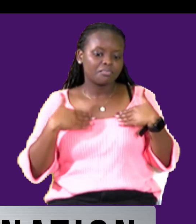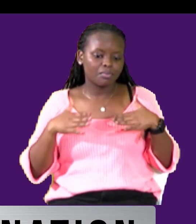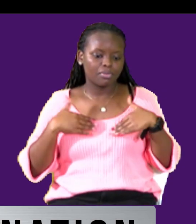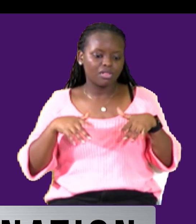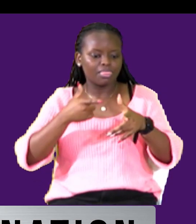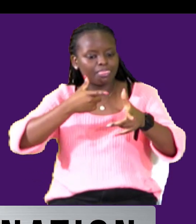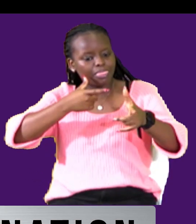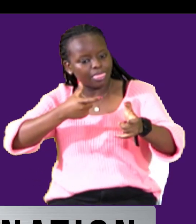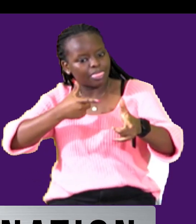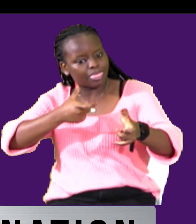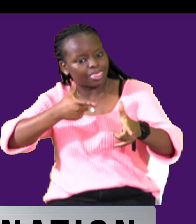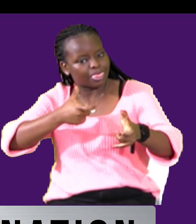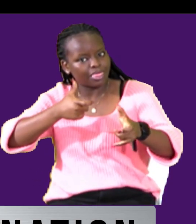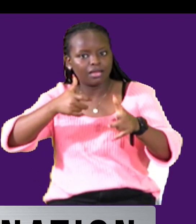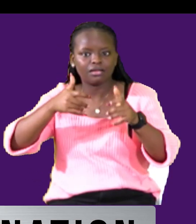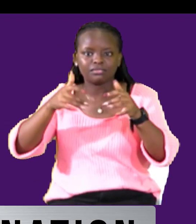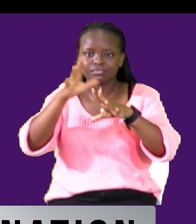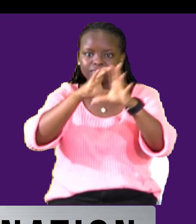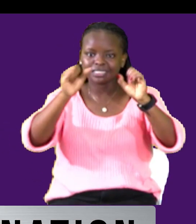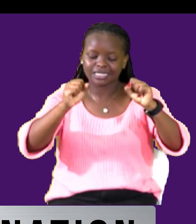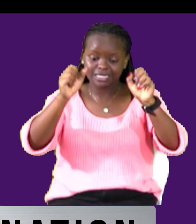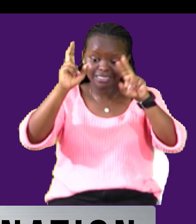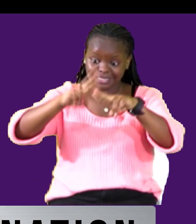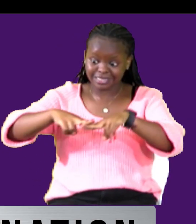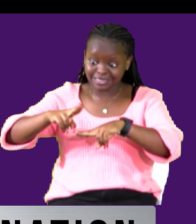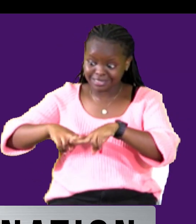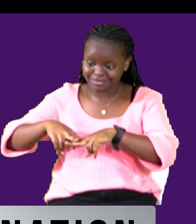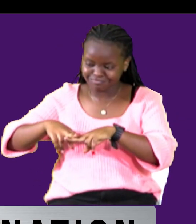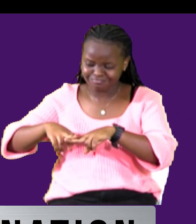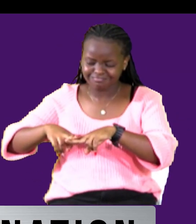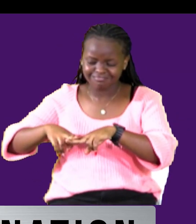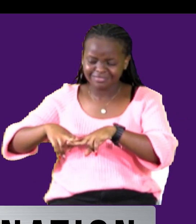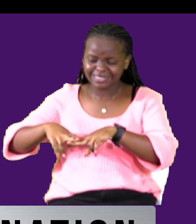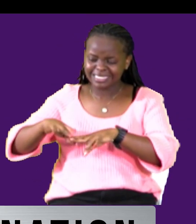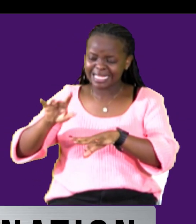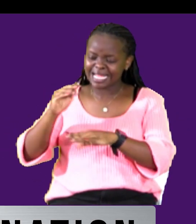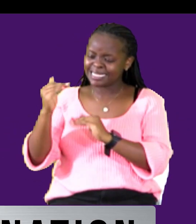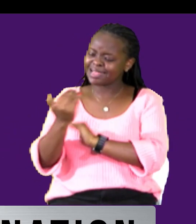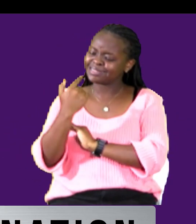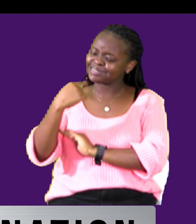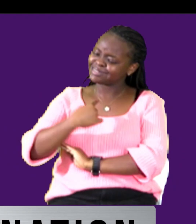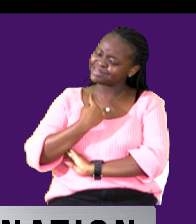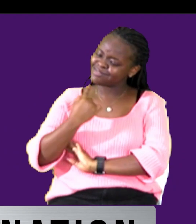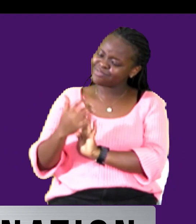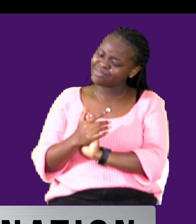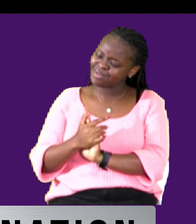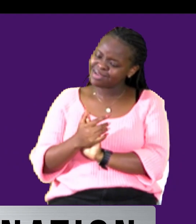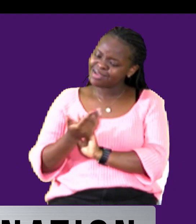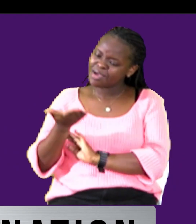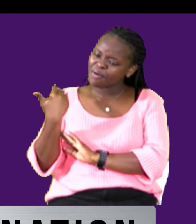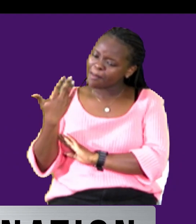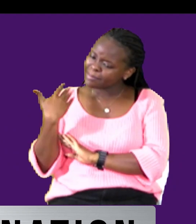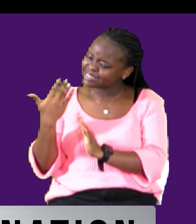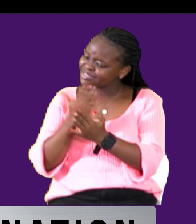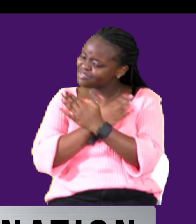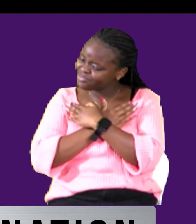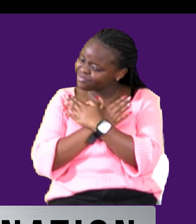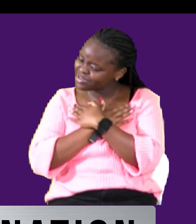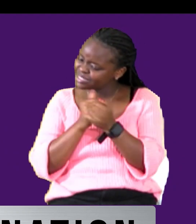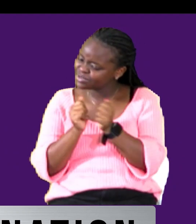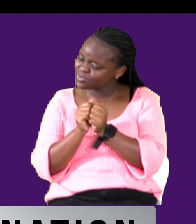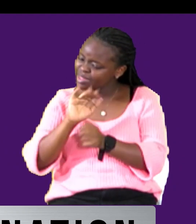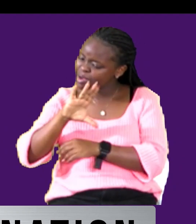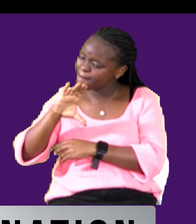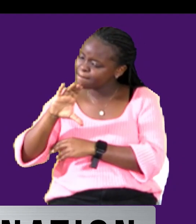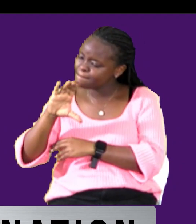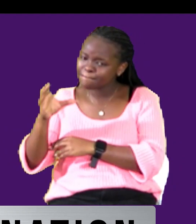But this is the time that the president should sit down and ask himself that I used to be loved in Mount Kenya. What has changed?